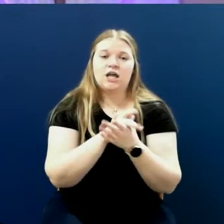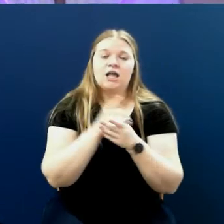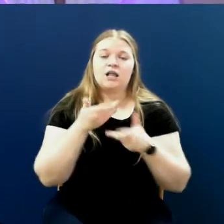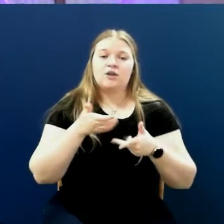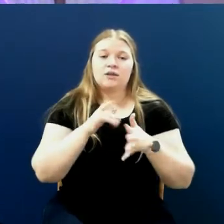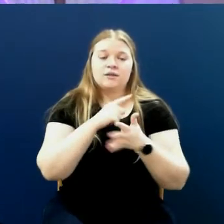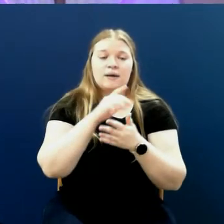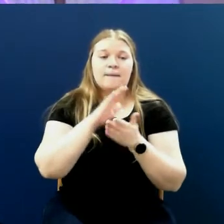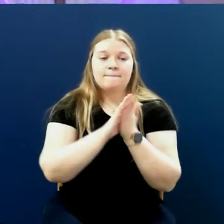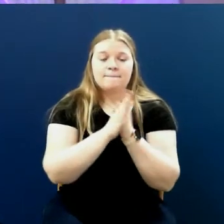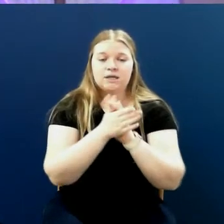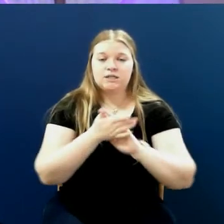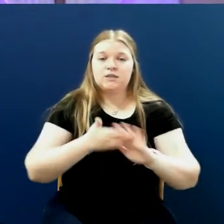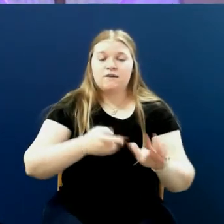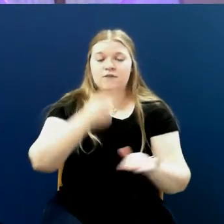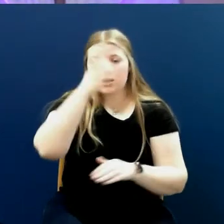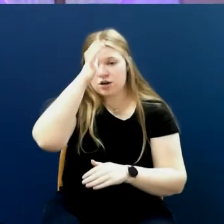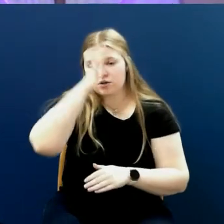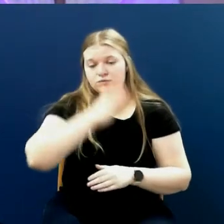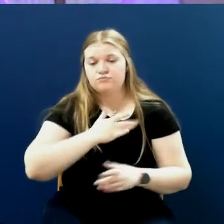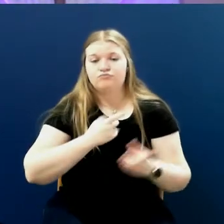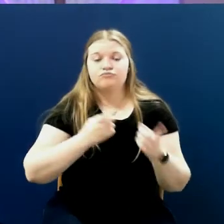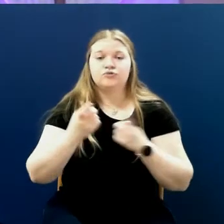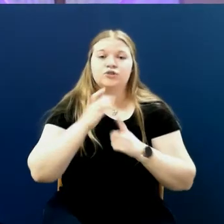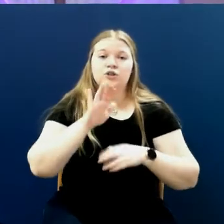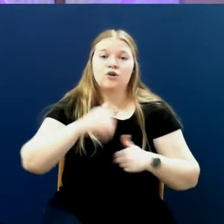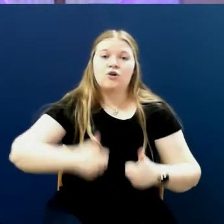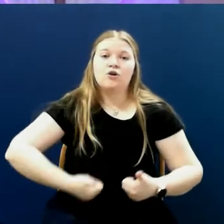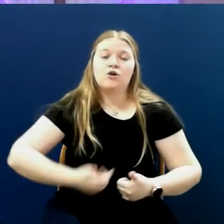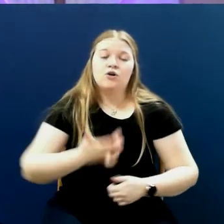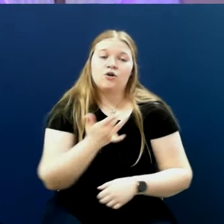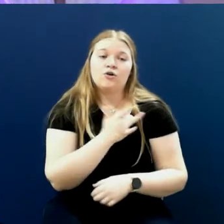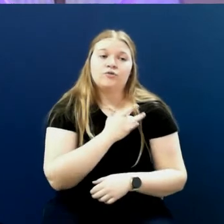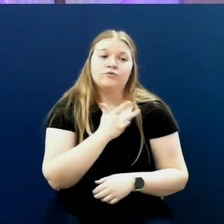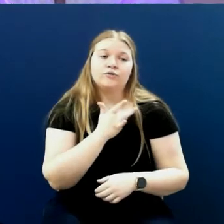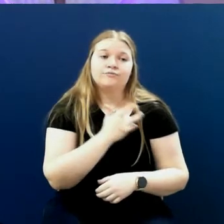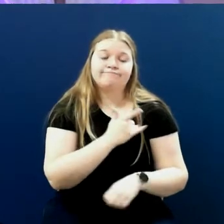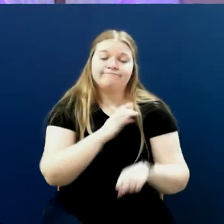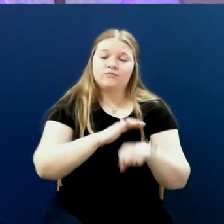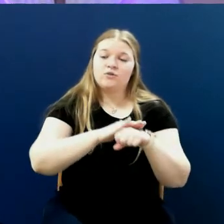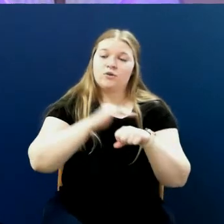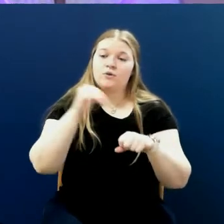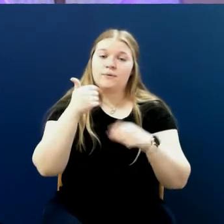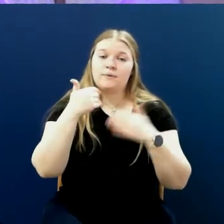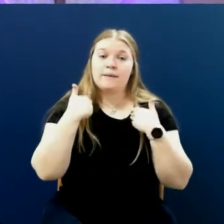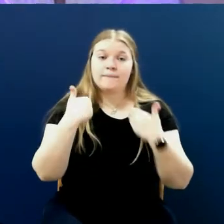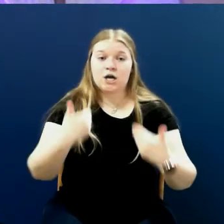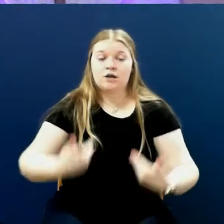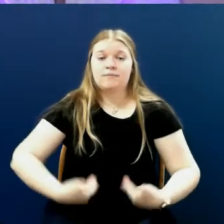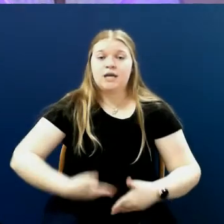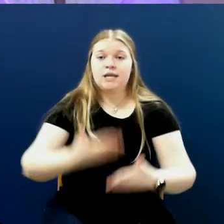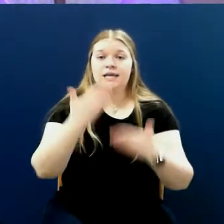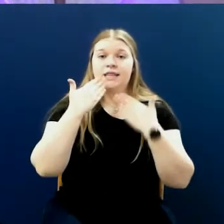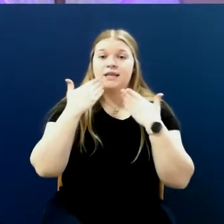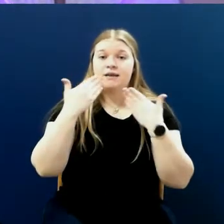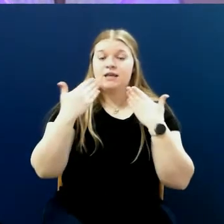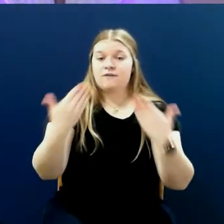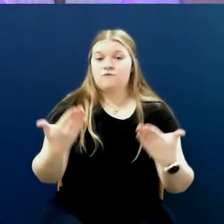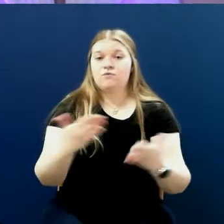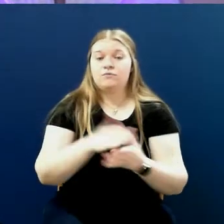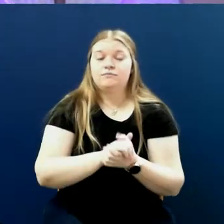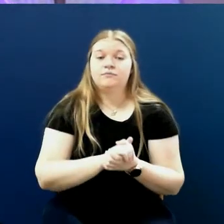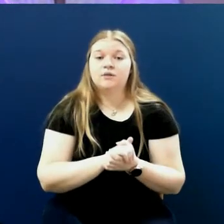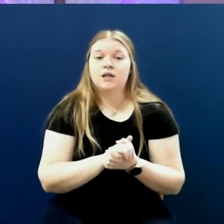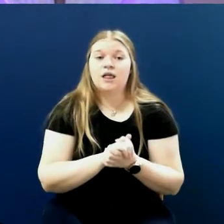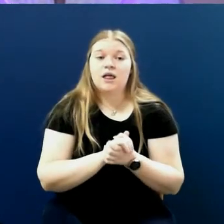God rule in your hearts, for which also you were called in one body, and to be thankful.